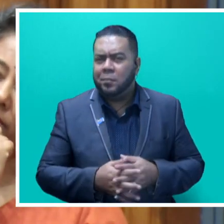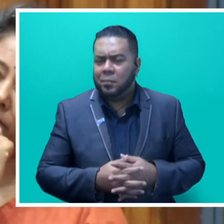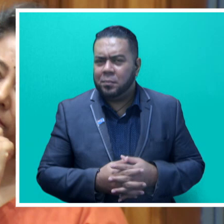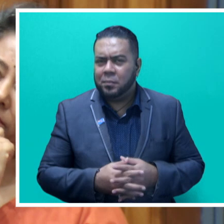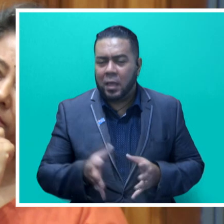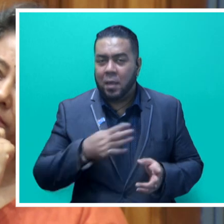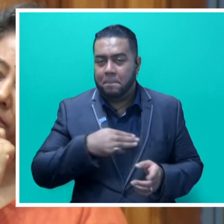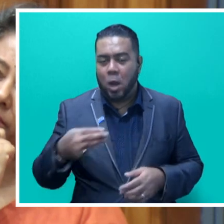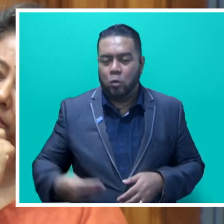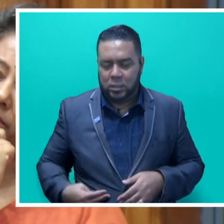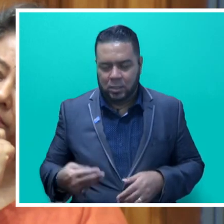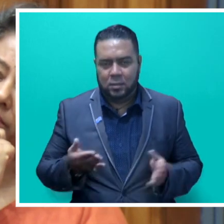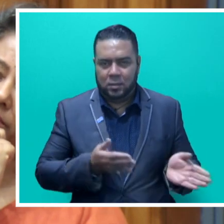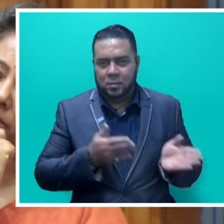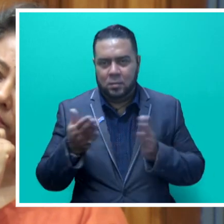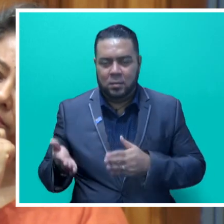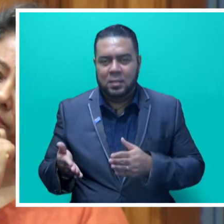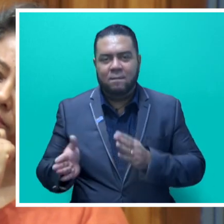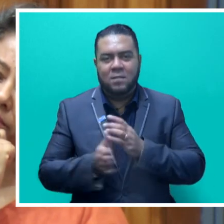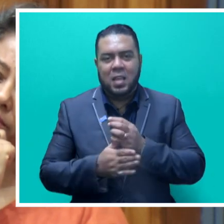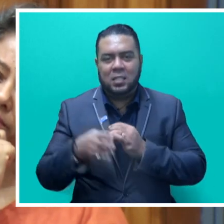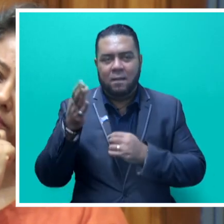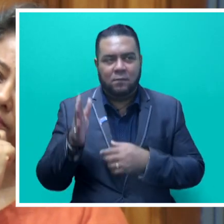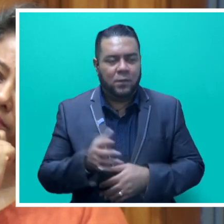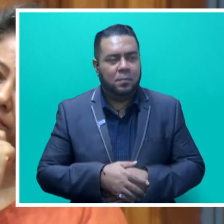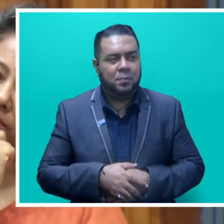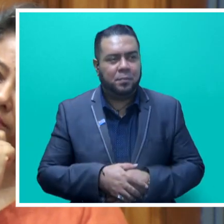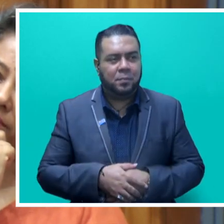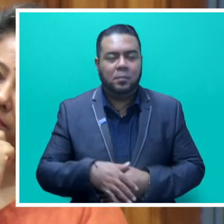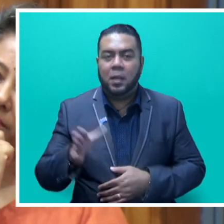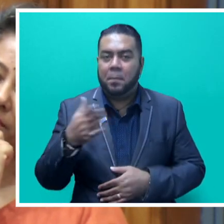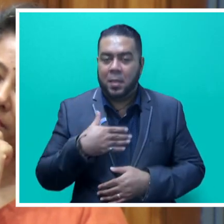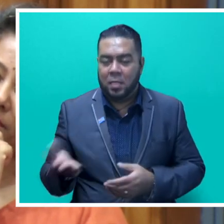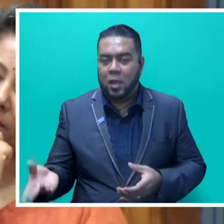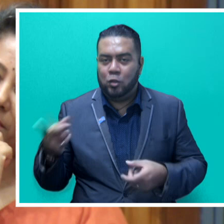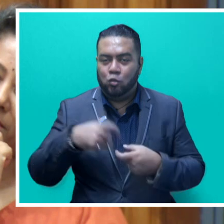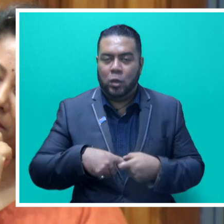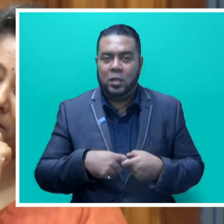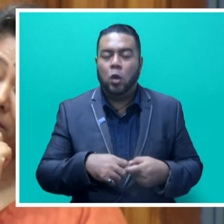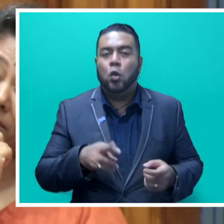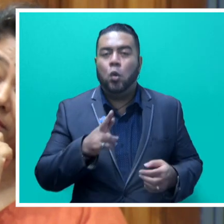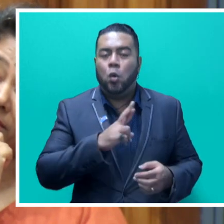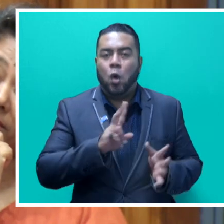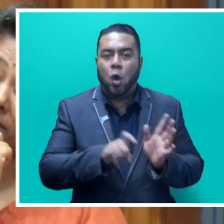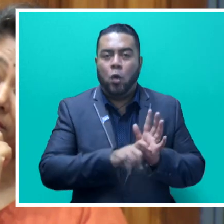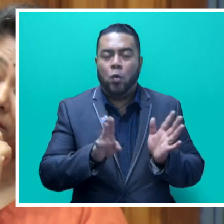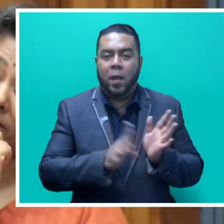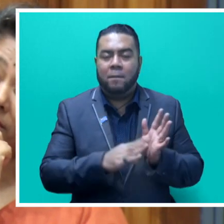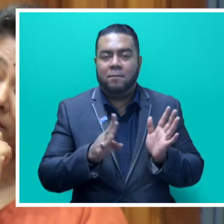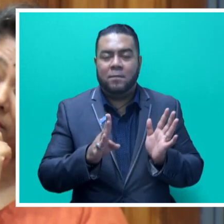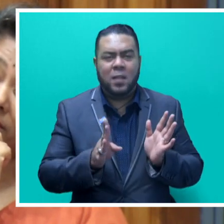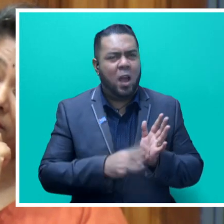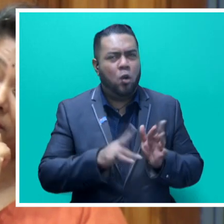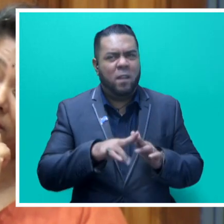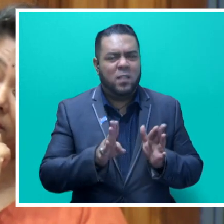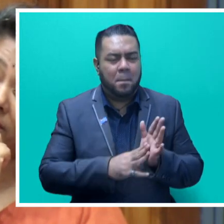at the Maris Brothers High School in Flagstaff. I joined the Royal Fiji Military Forces in 1985 and attained the rank of captain